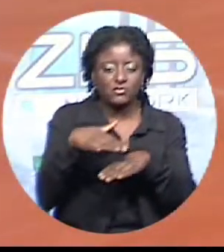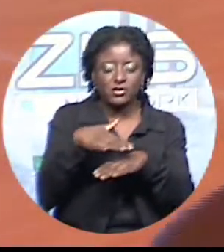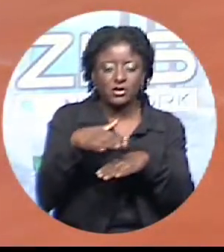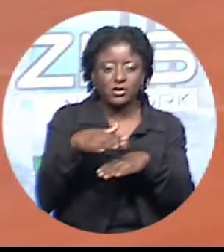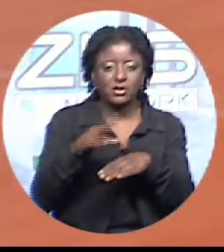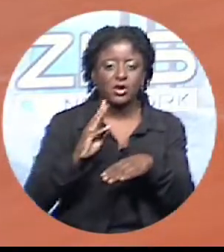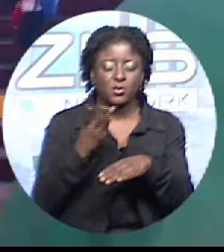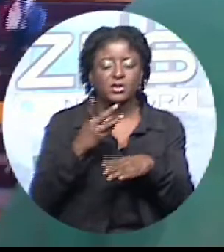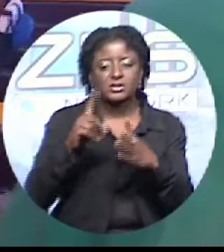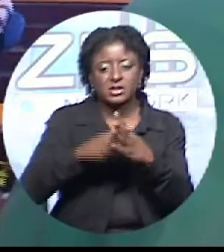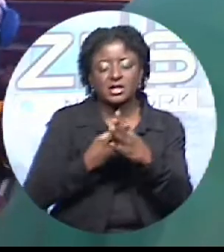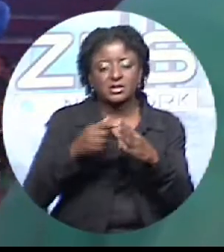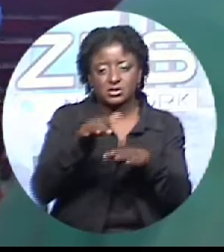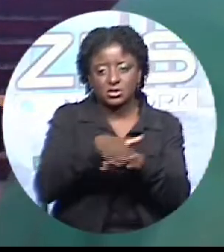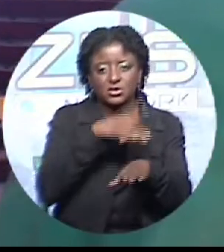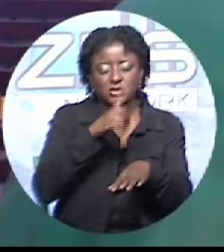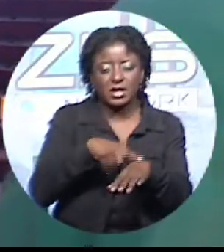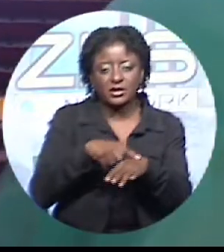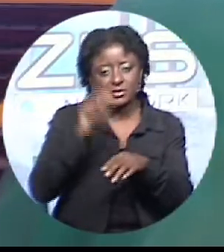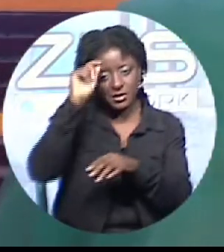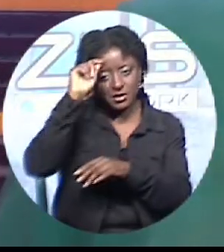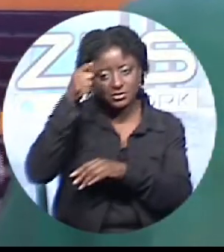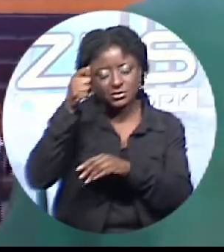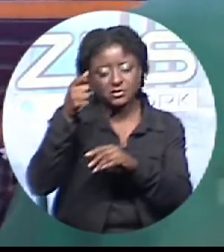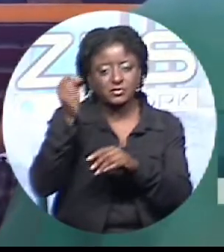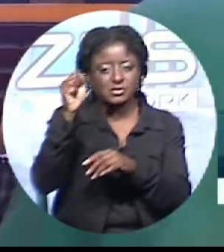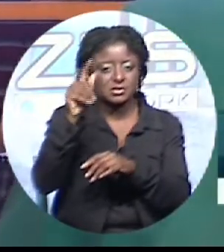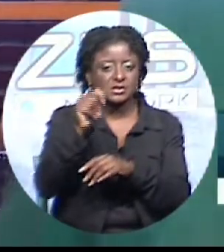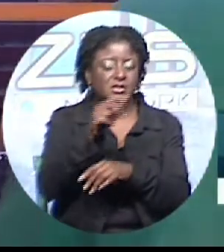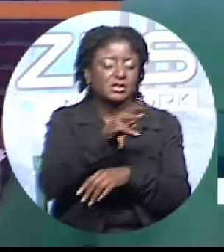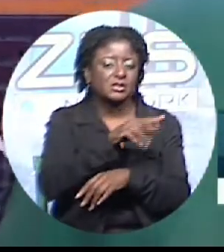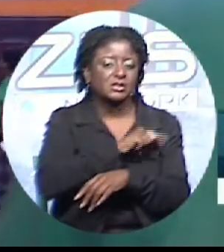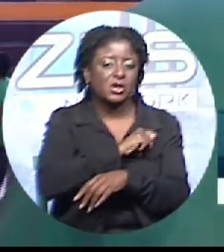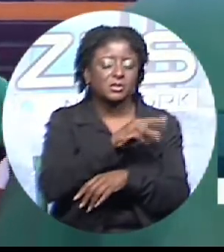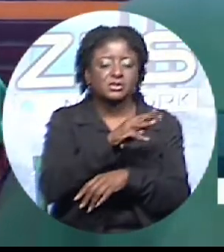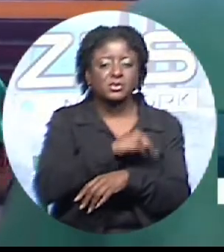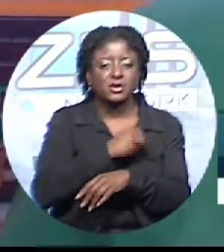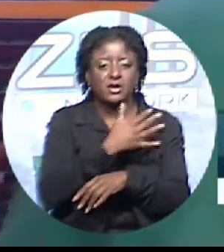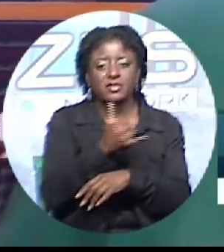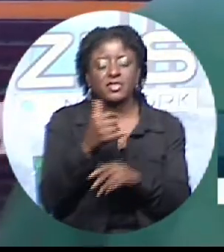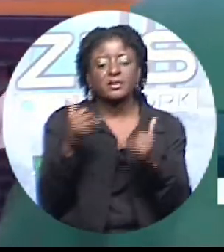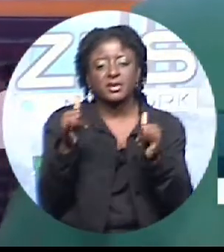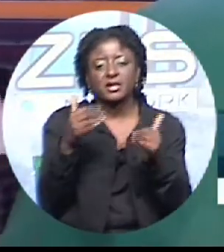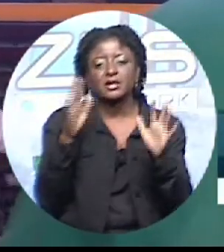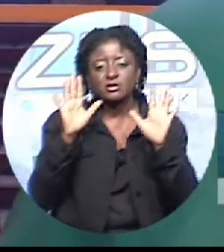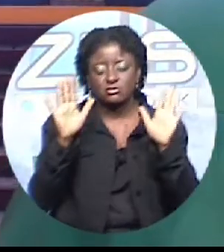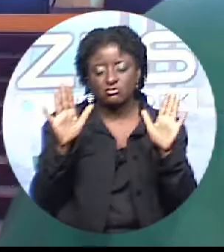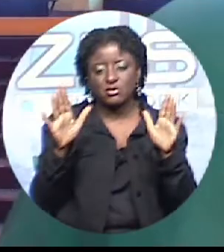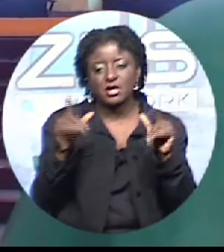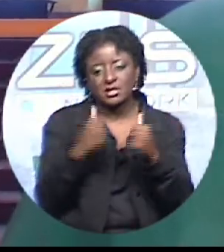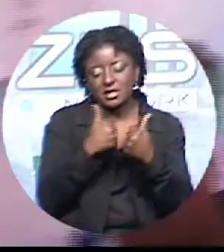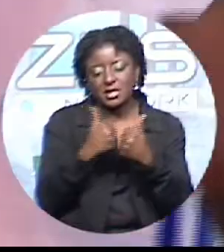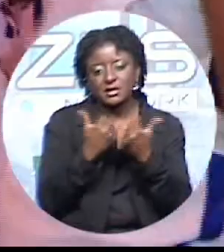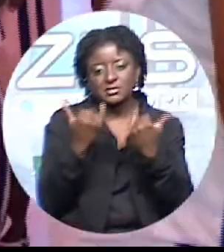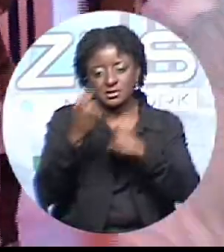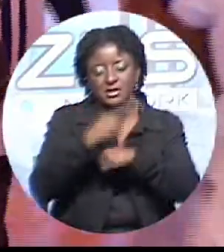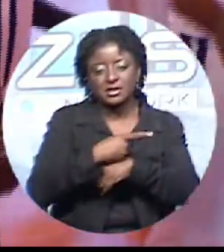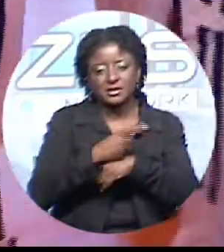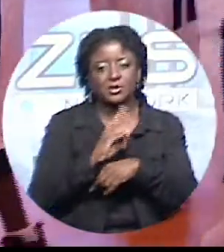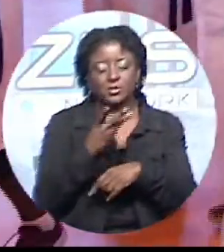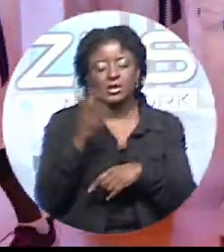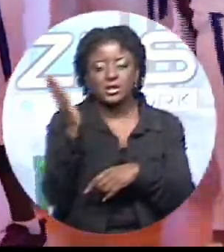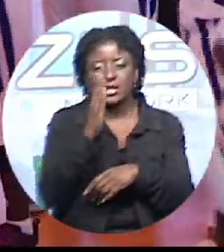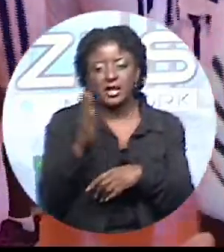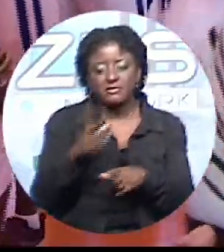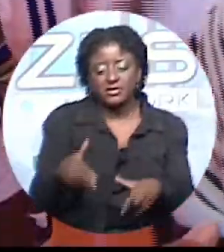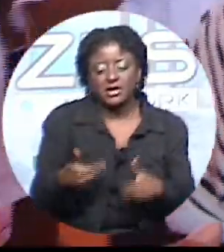and work it inside the paint. I mean, hats off to St. Thomas More. They played a great game today. I mean, we just came out flat, and we just ended the game flat. We never gave